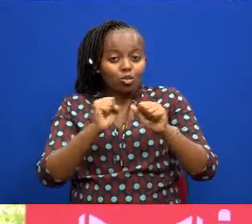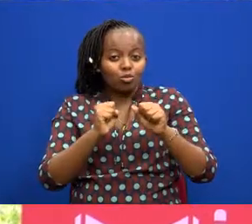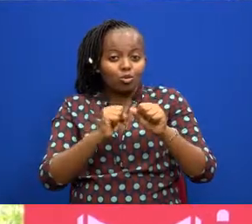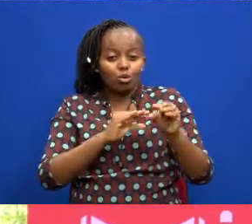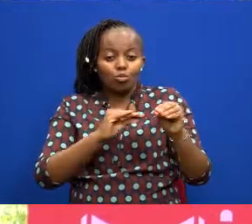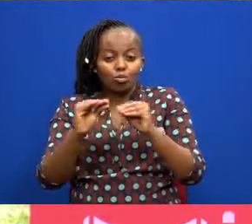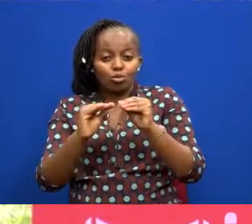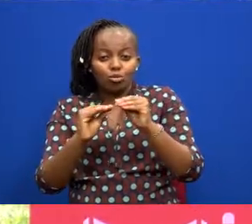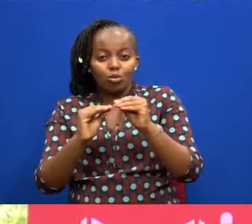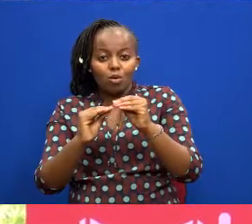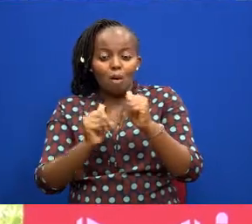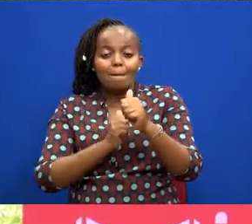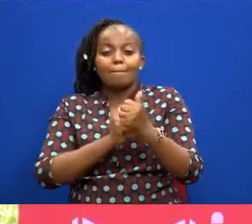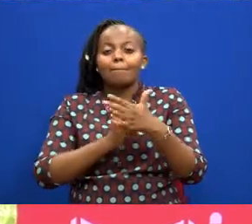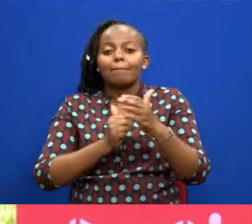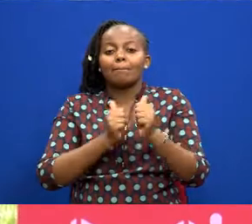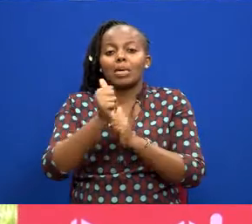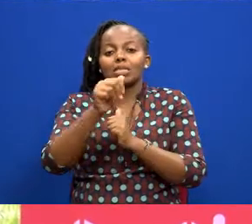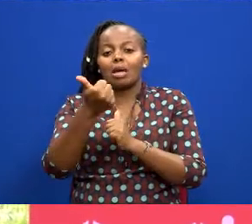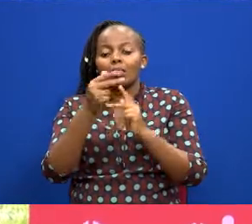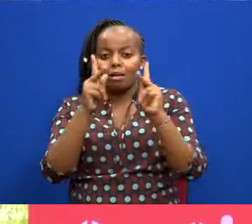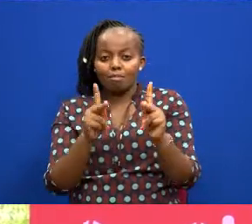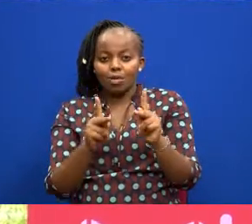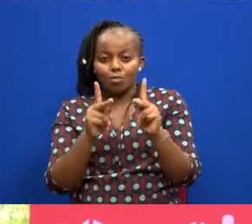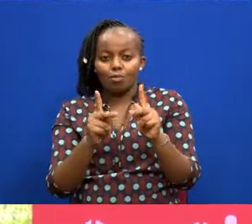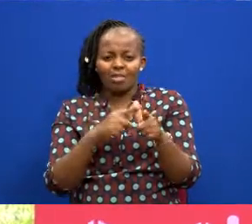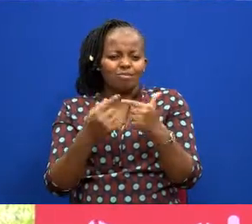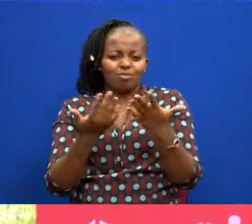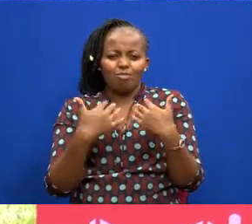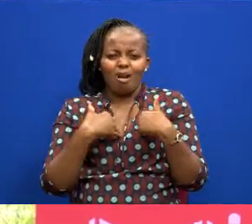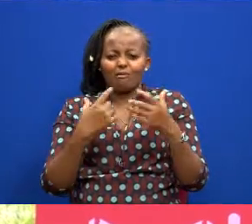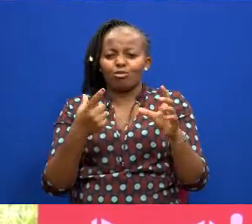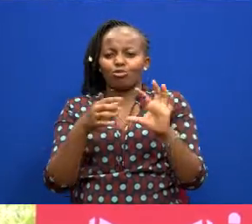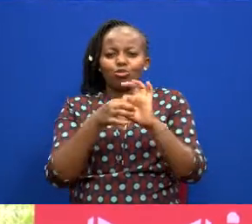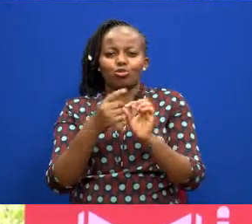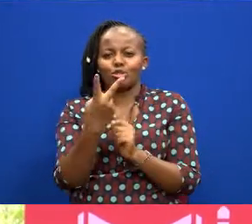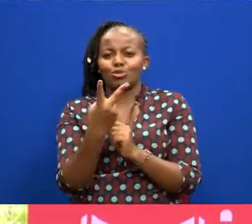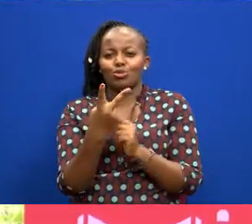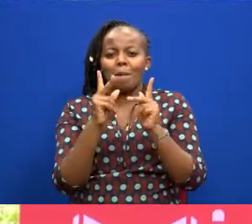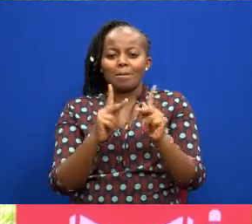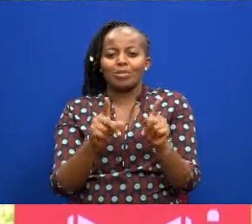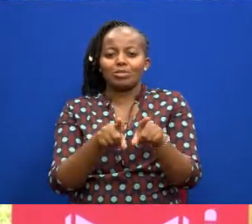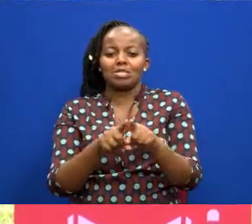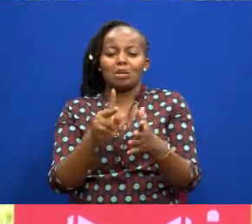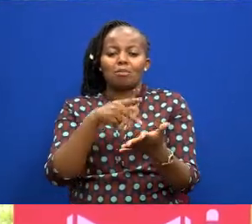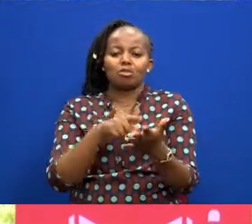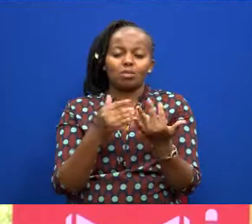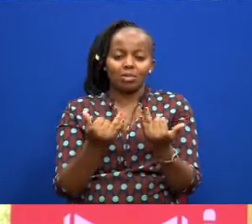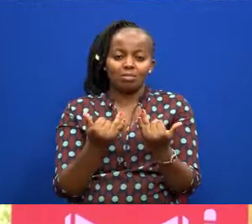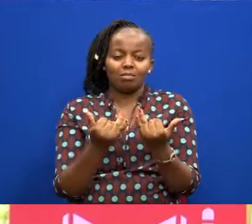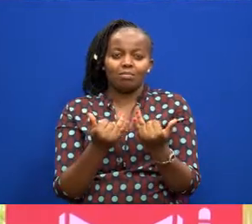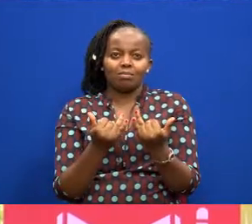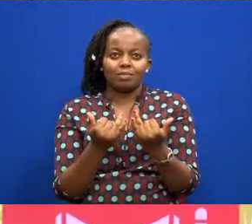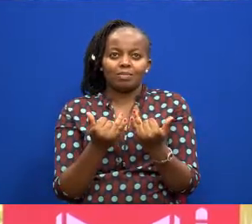edge over other runners if there is a tie. And when there's an element of a